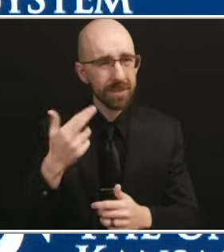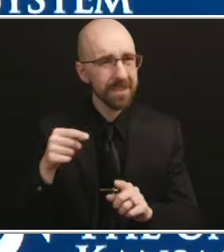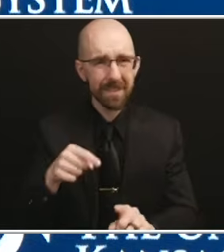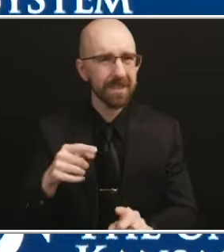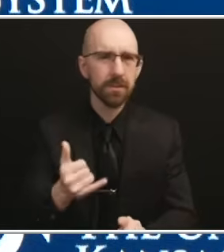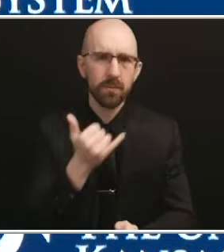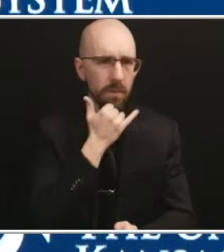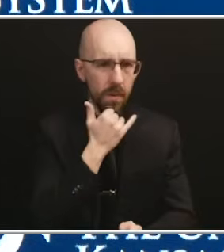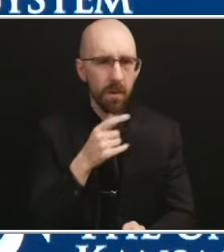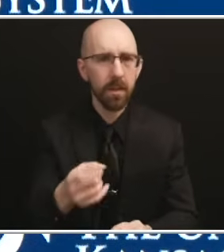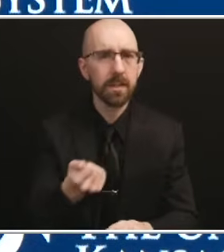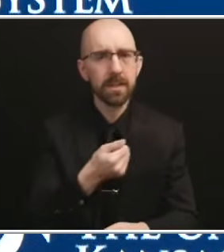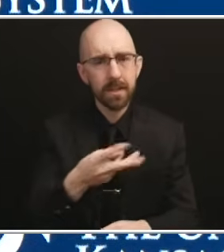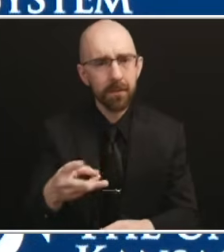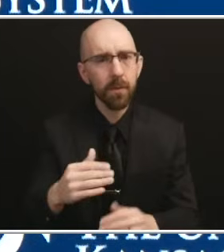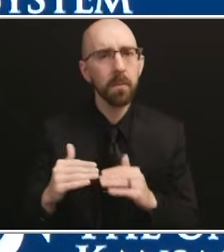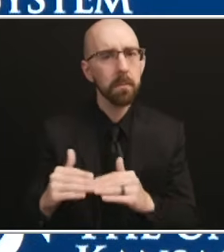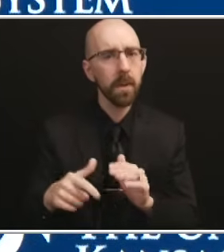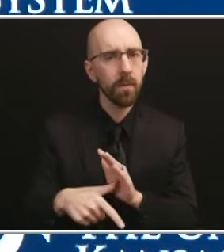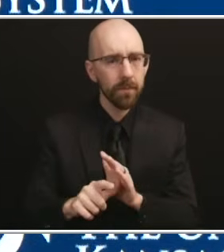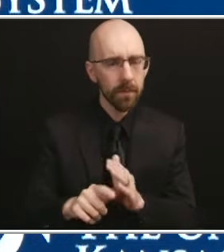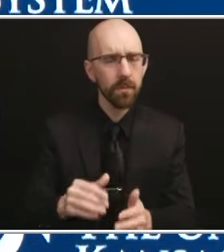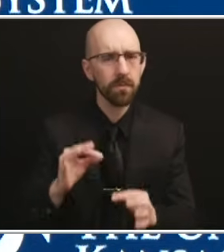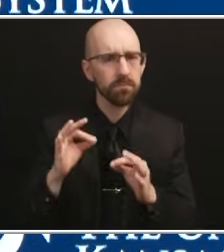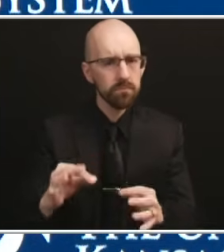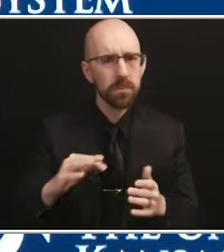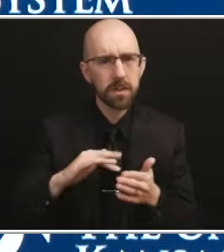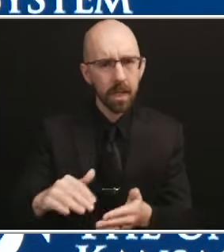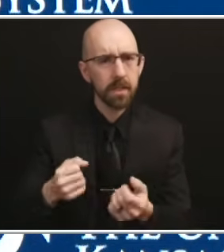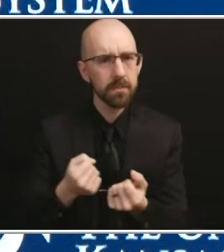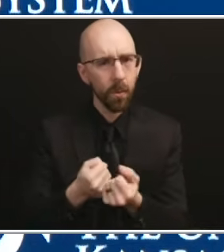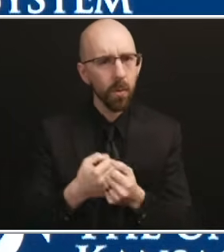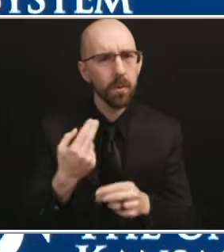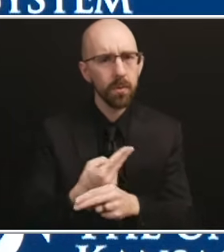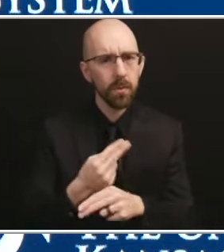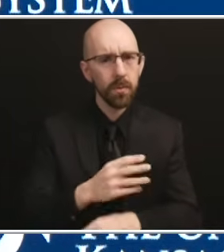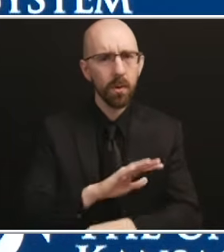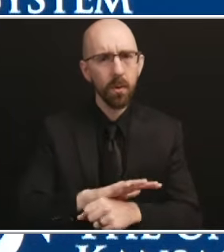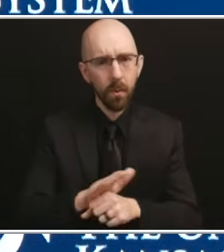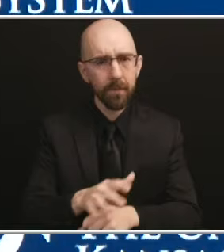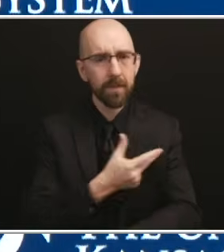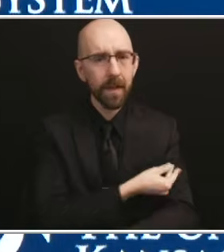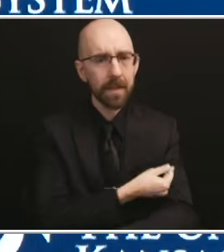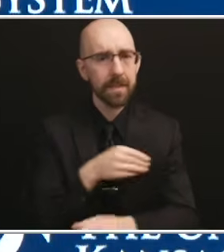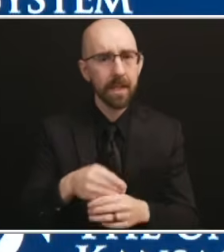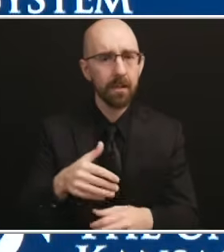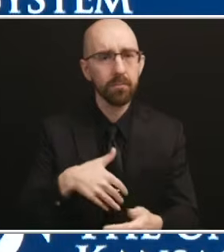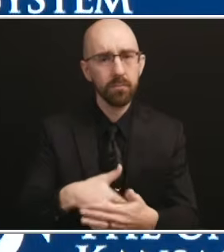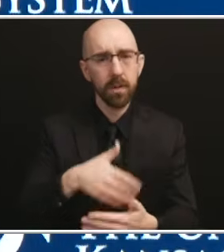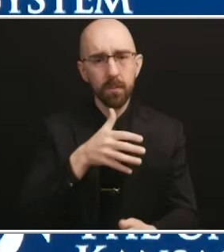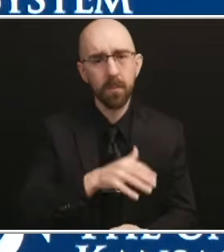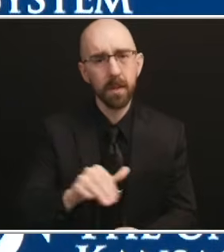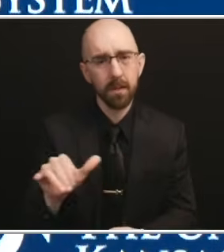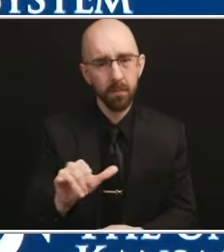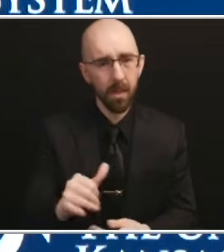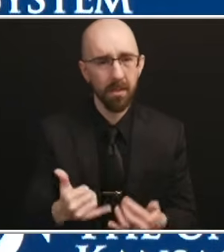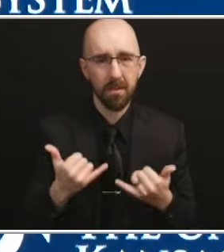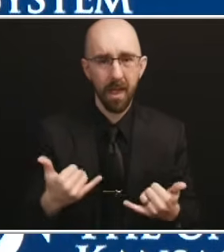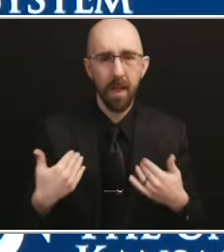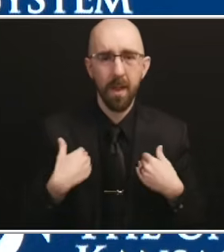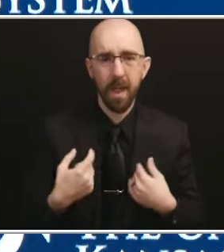peer-reviewed, well-done studies to support the use of vaccines in pregnant women as well. And I would say that even now we have a most recent report,